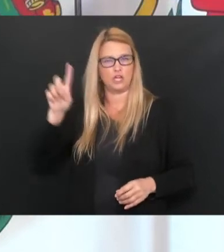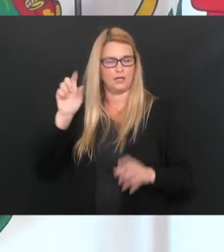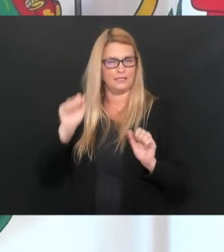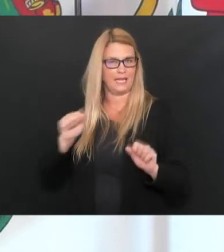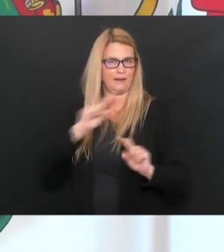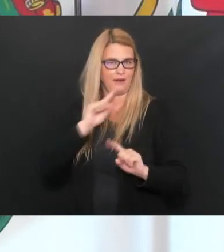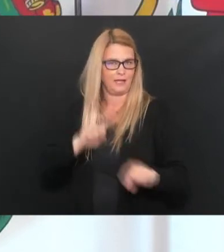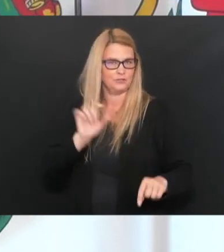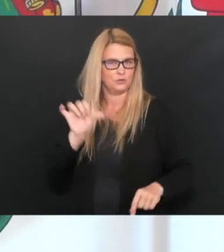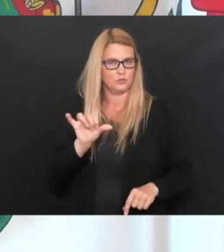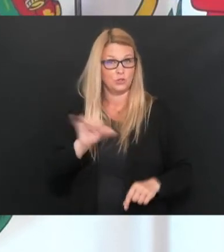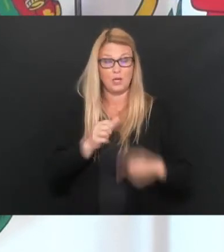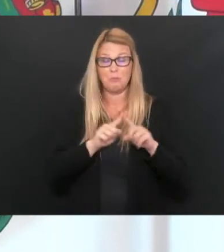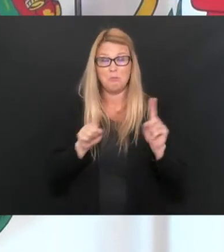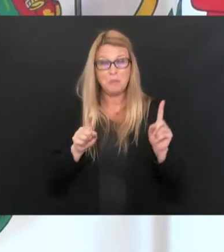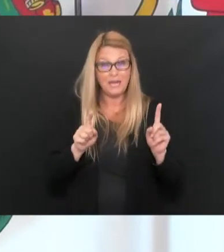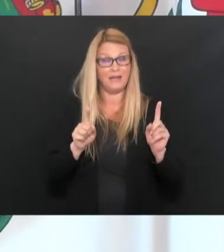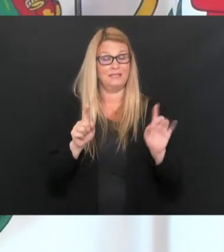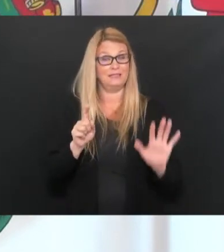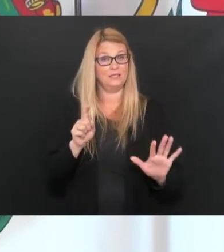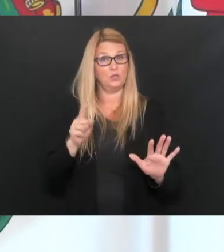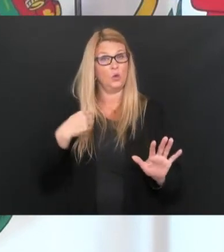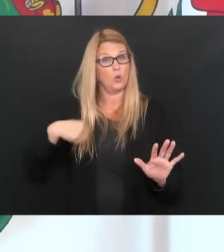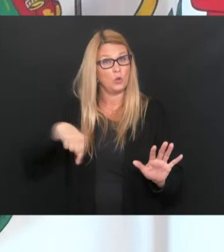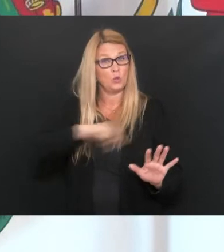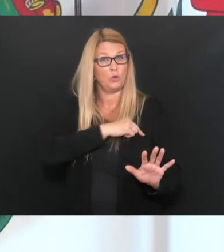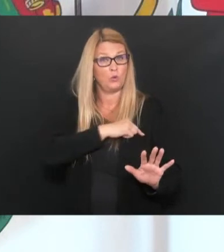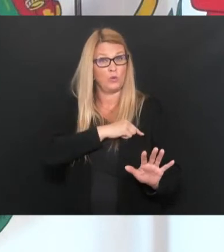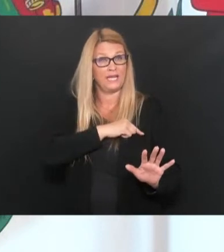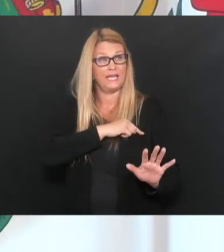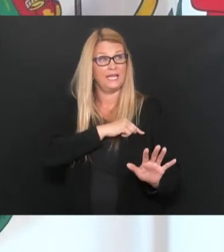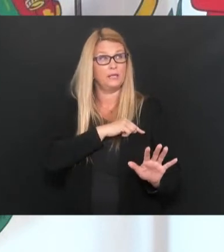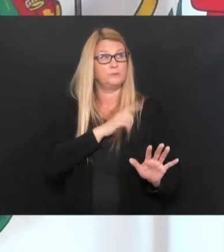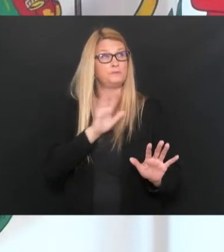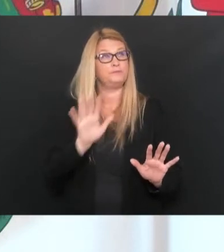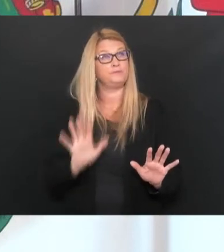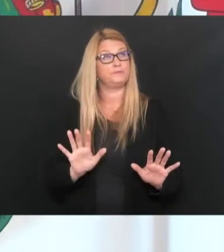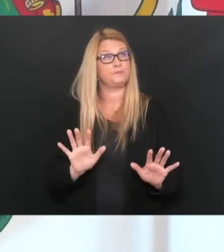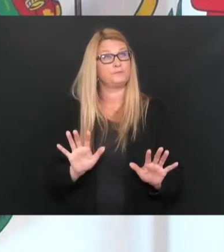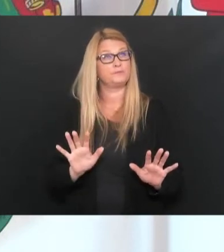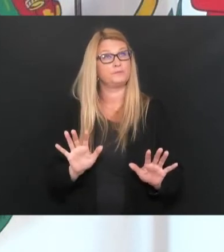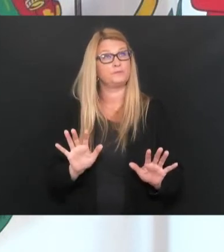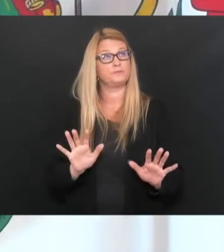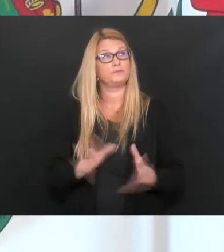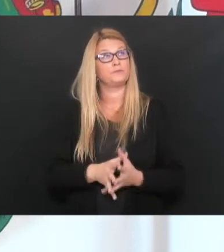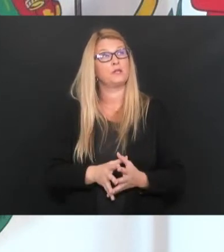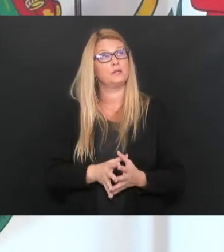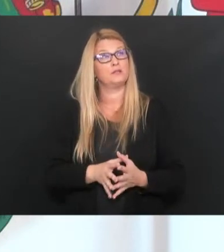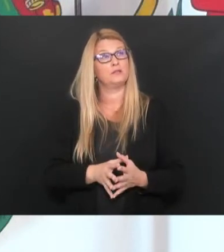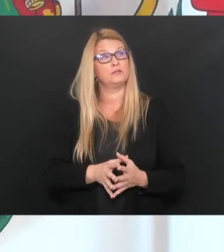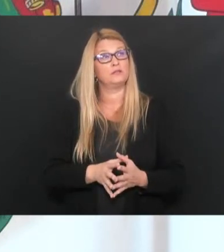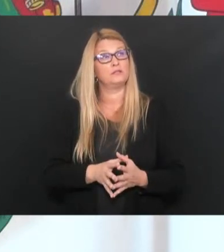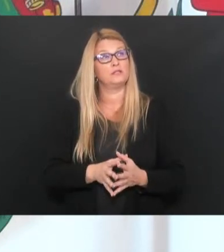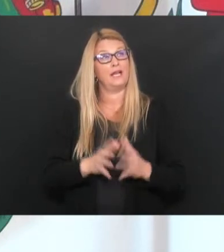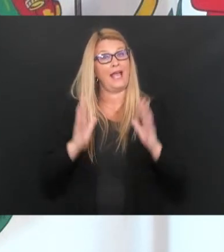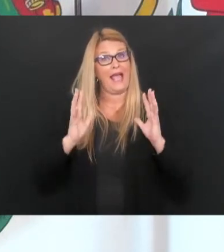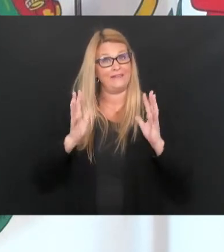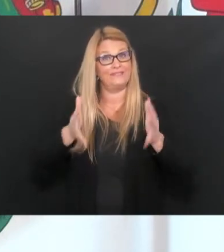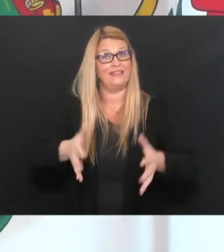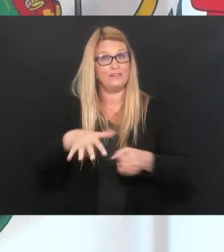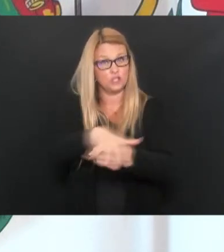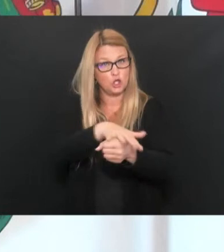on this. But without any question, we have left this, and we have left to the local superintendents,